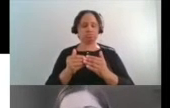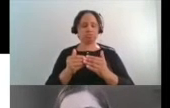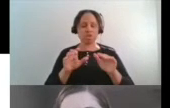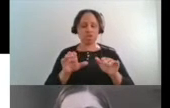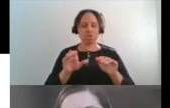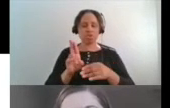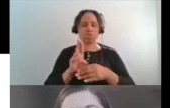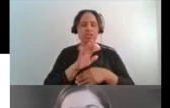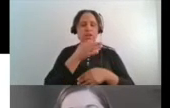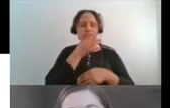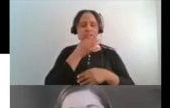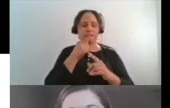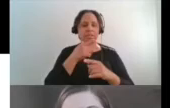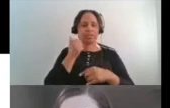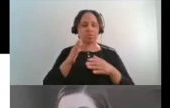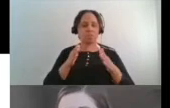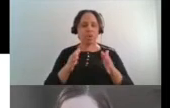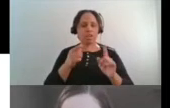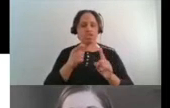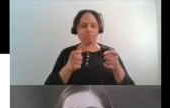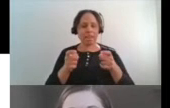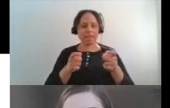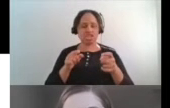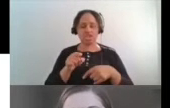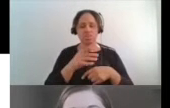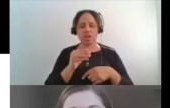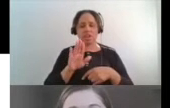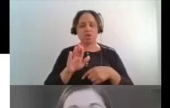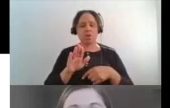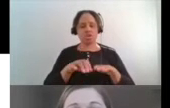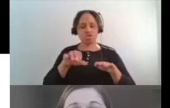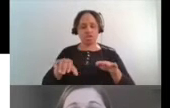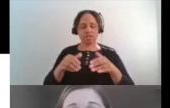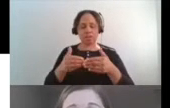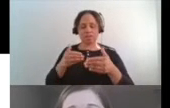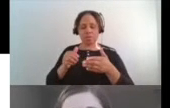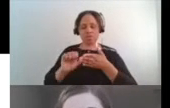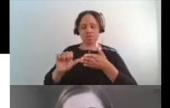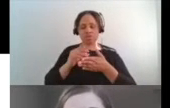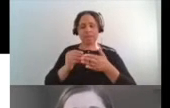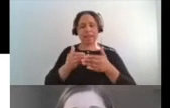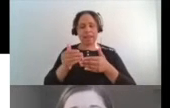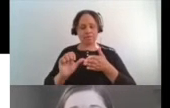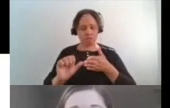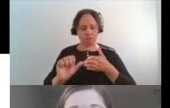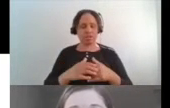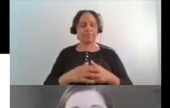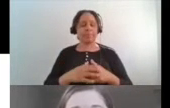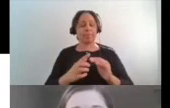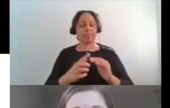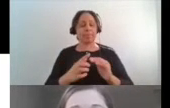way to manage you and your transplant before and after. And this is just the transplant team. So through